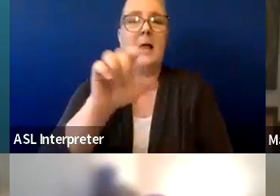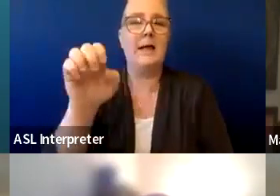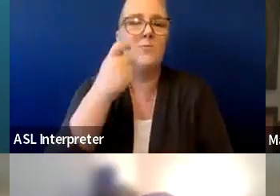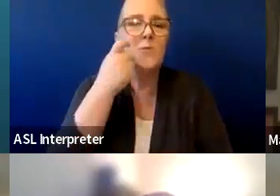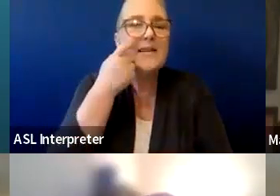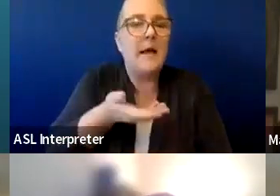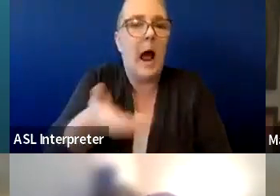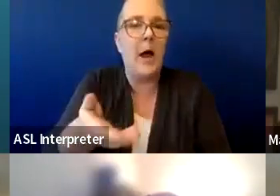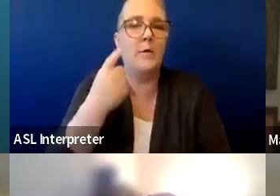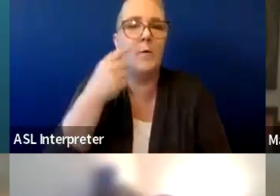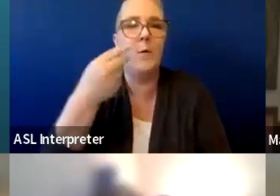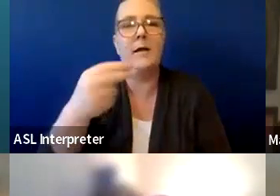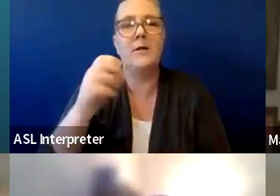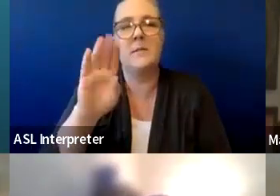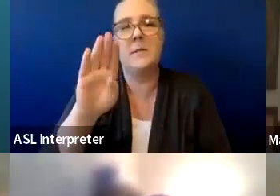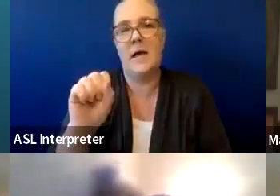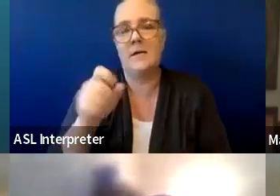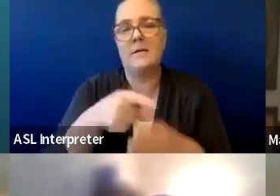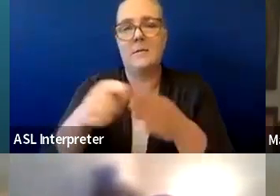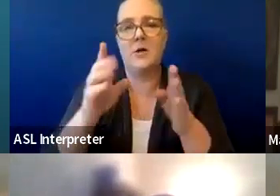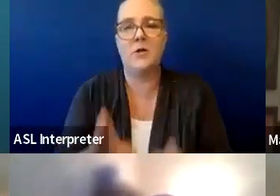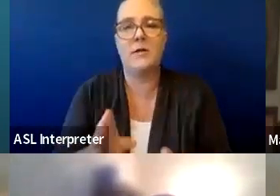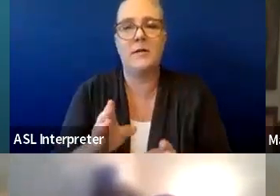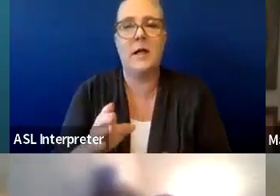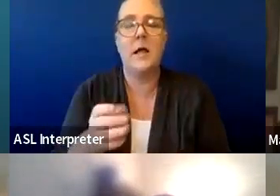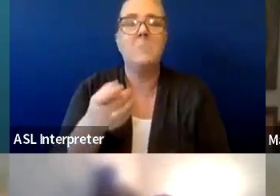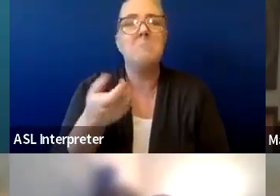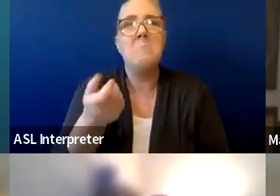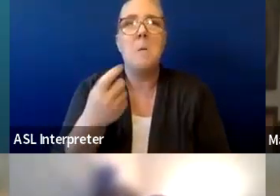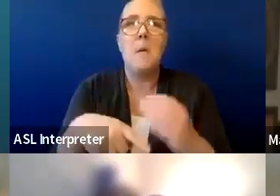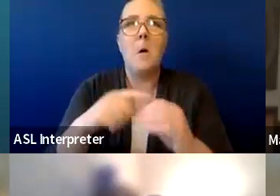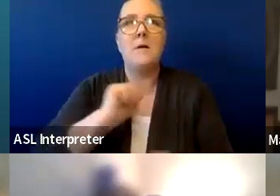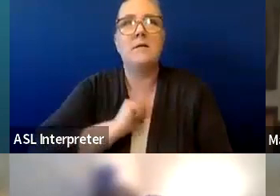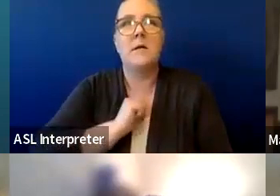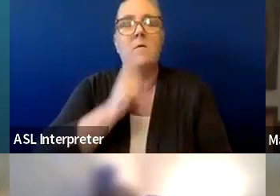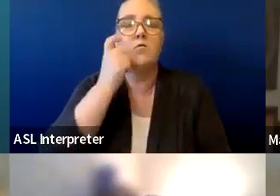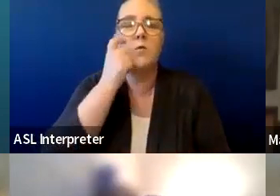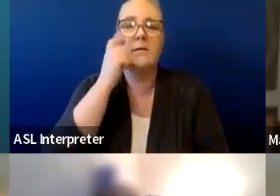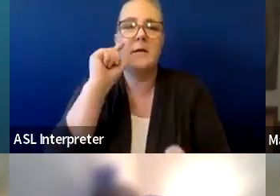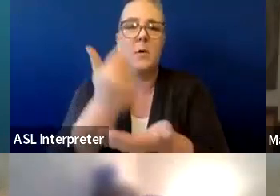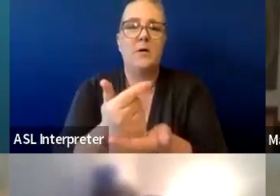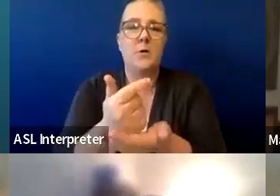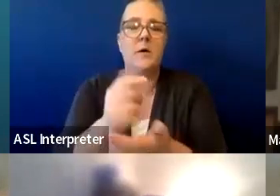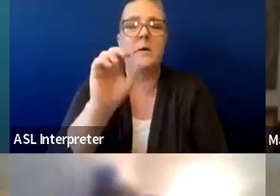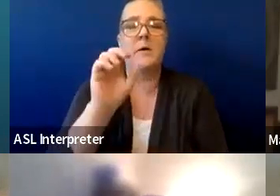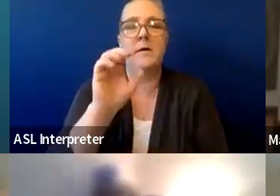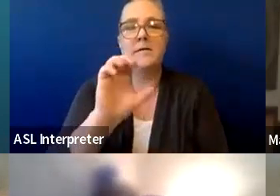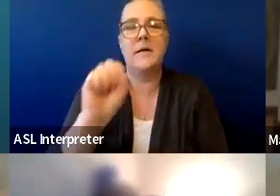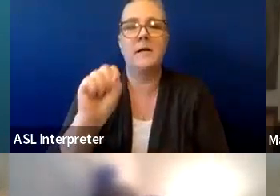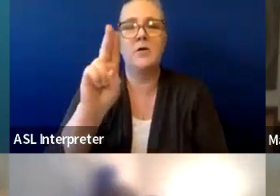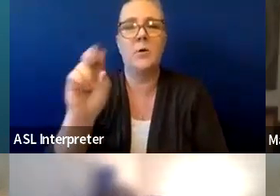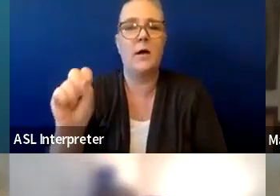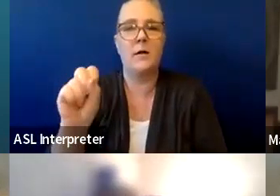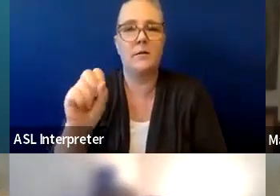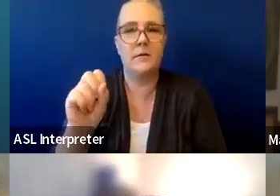hired on for the HCBS specialist. A little bit about myself. I just recently graduated from Sacramento State with a